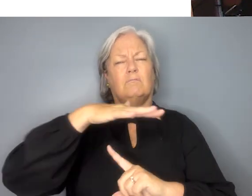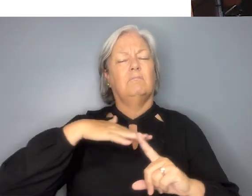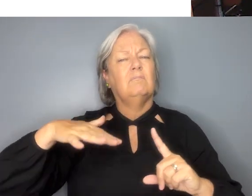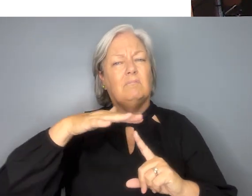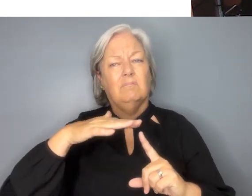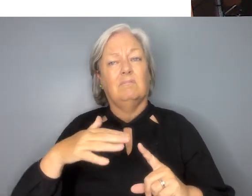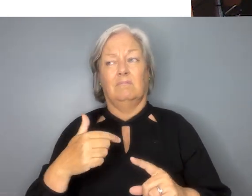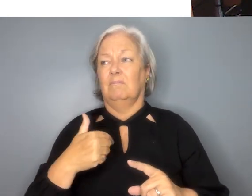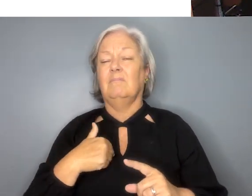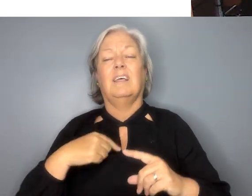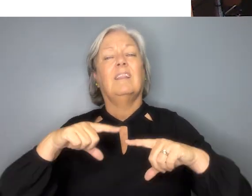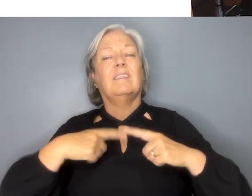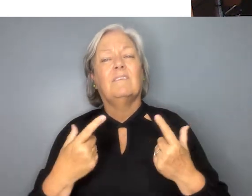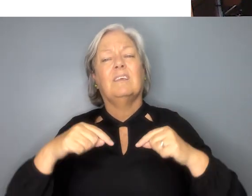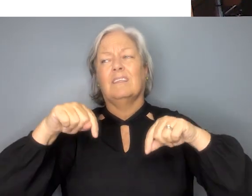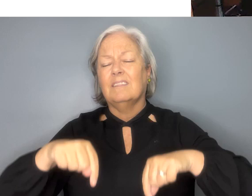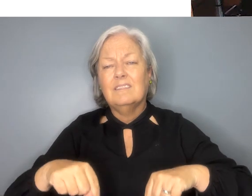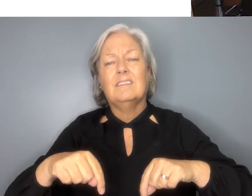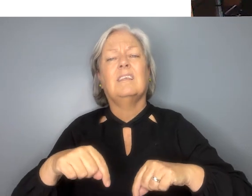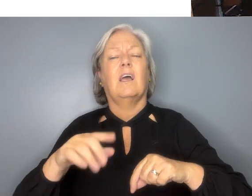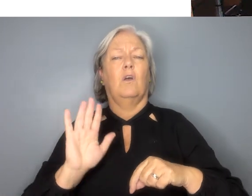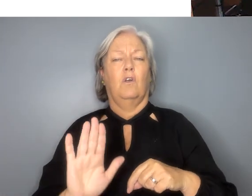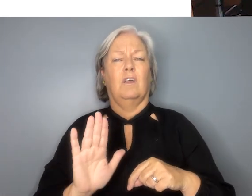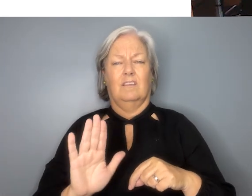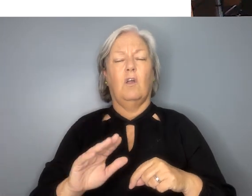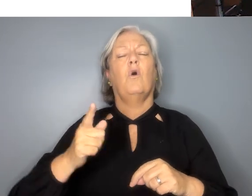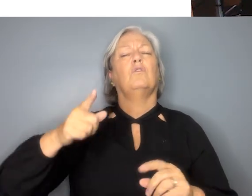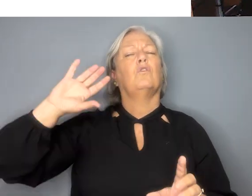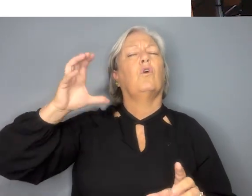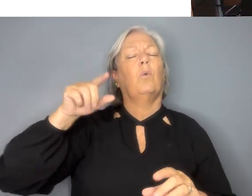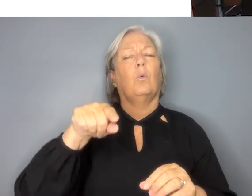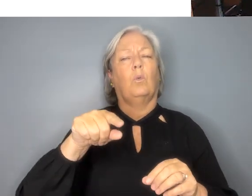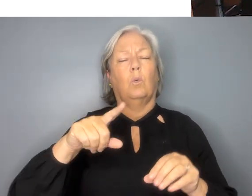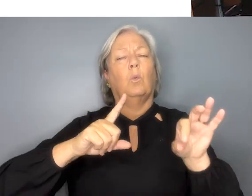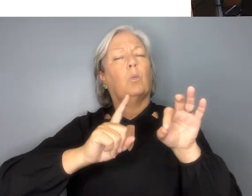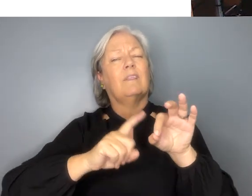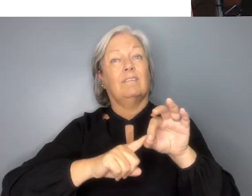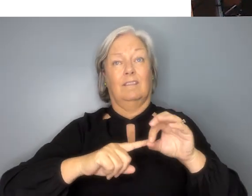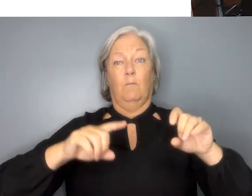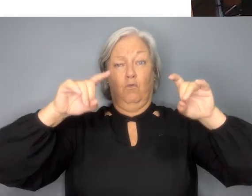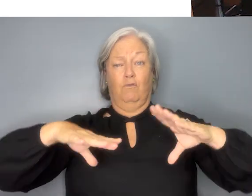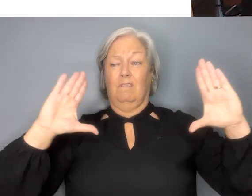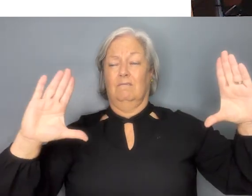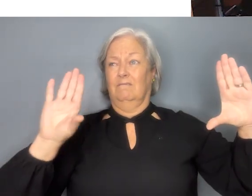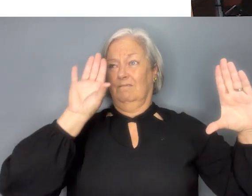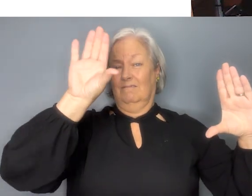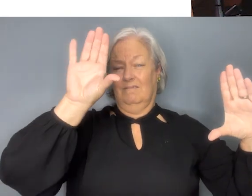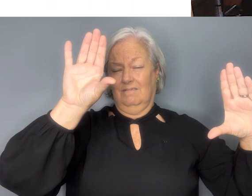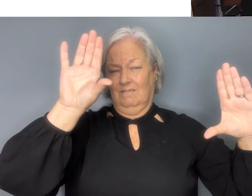Gubby Jinnabara country, which says I now live in the beautiful Gubby Gubby Jinnabara country here on the Sunshine Coast in Queensland, and Yiri